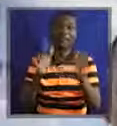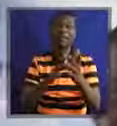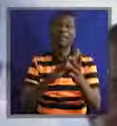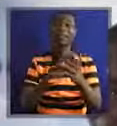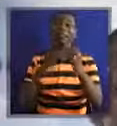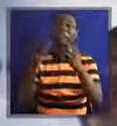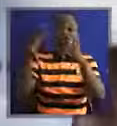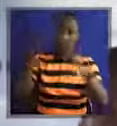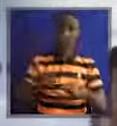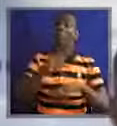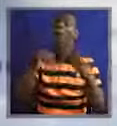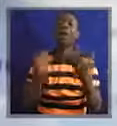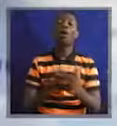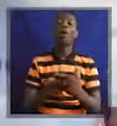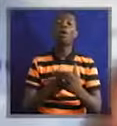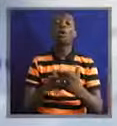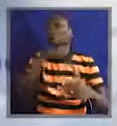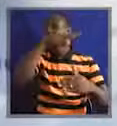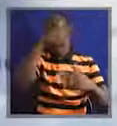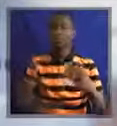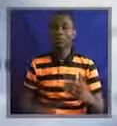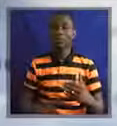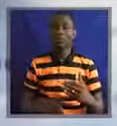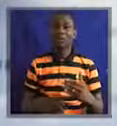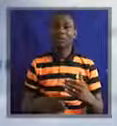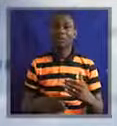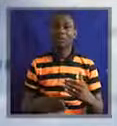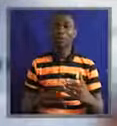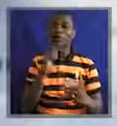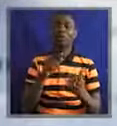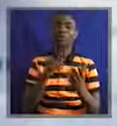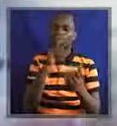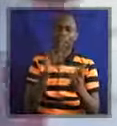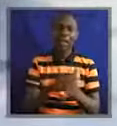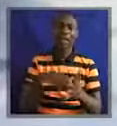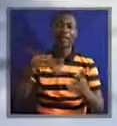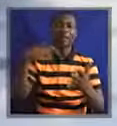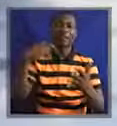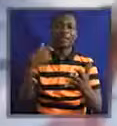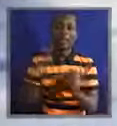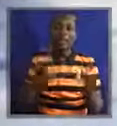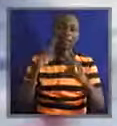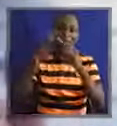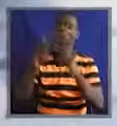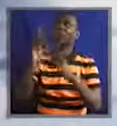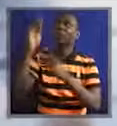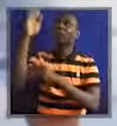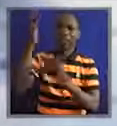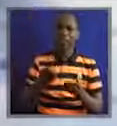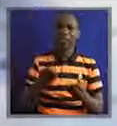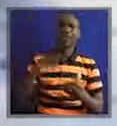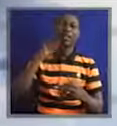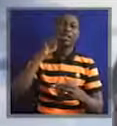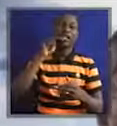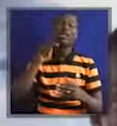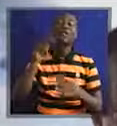Ninachum, Yano credit that. So Yango point you are deep for be or Ghana, ha? Well, you are deep for be on Nigeria. Yeah, Nessica for Ghana, Yamo so they want